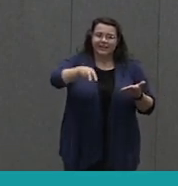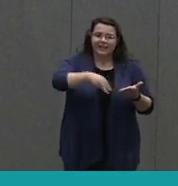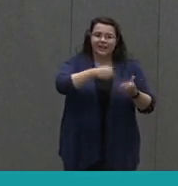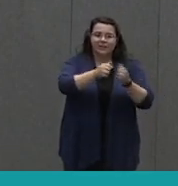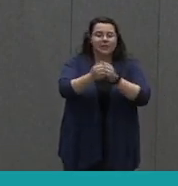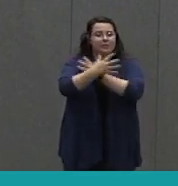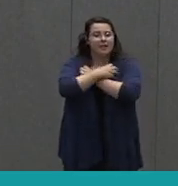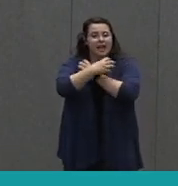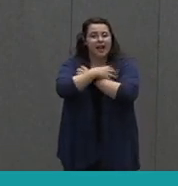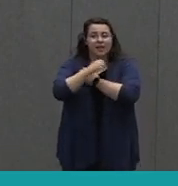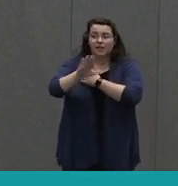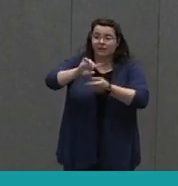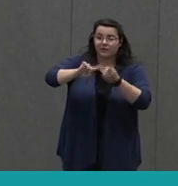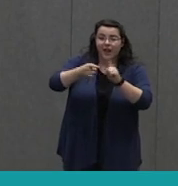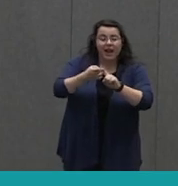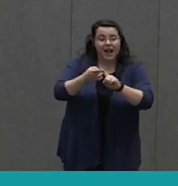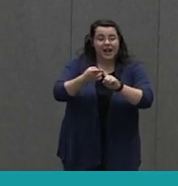Back to the story.